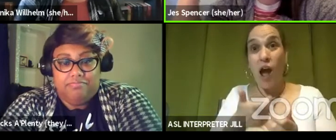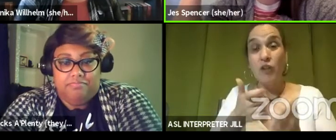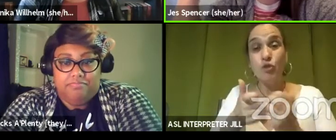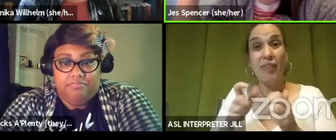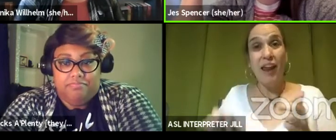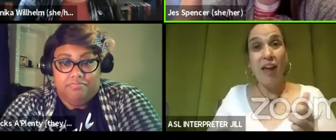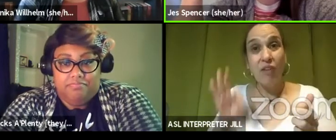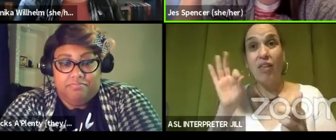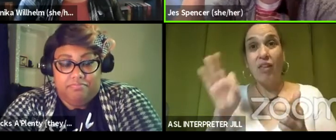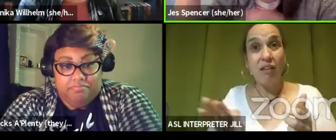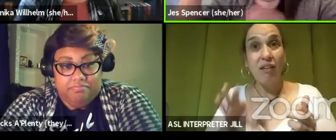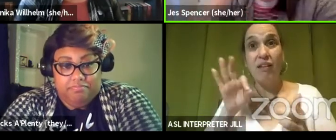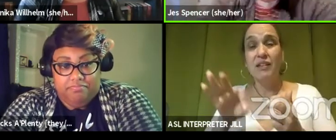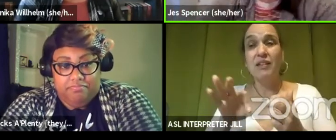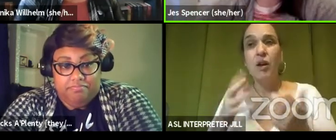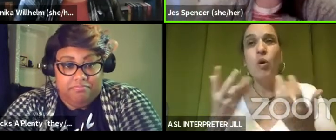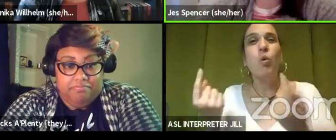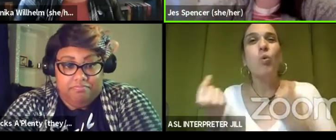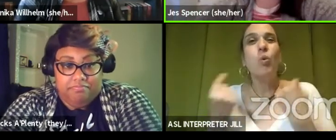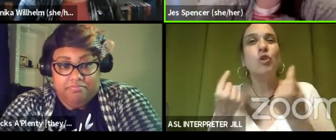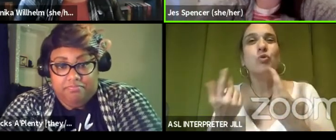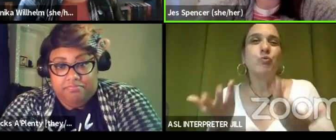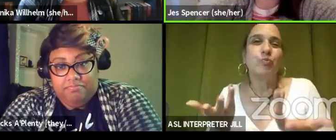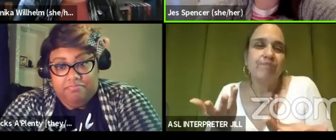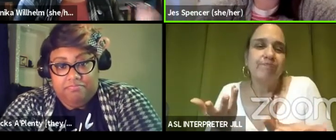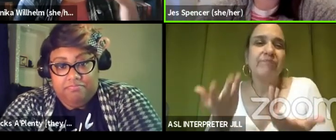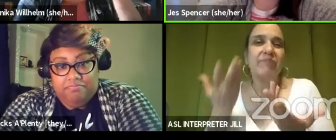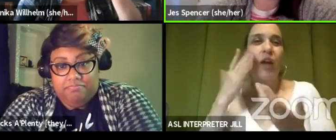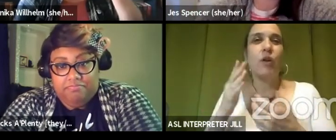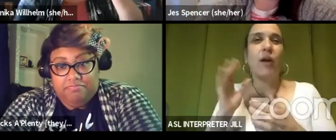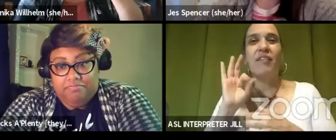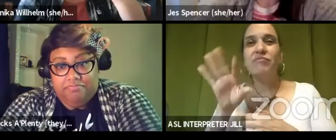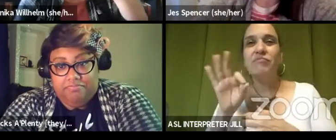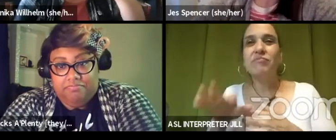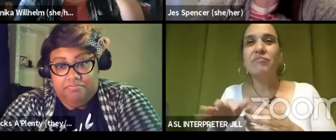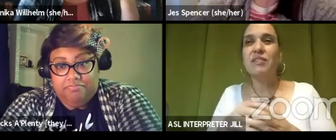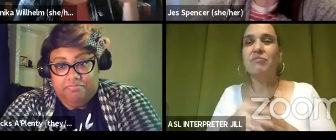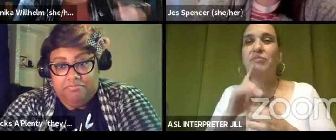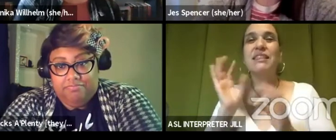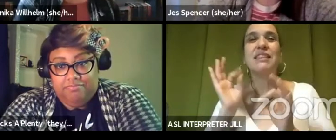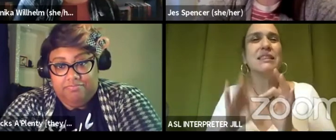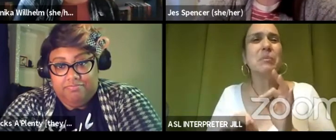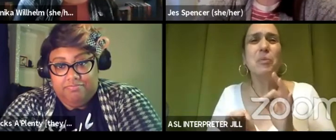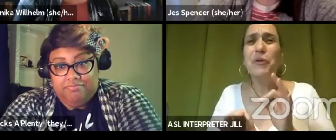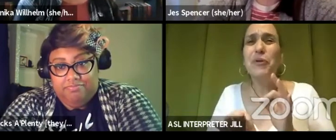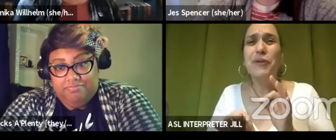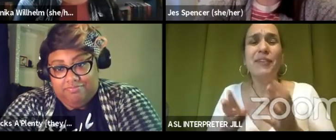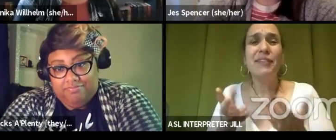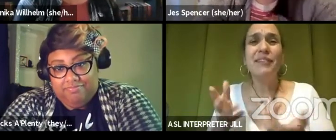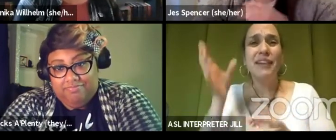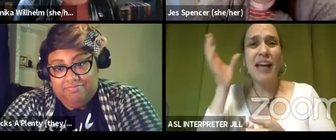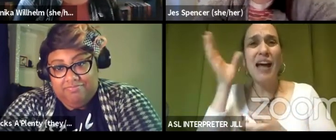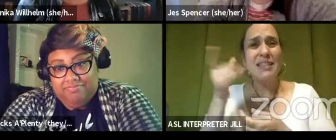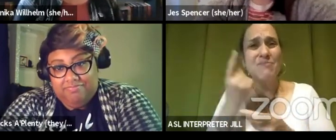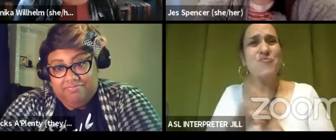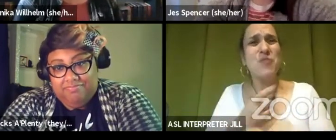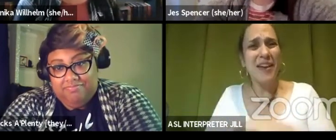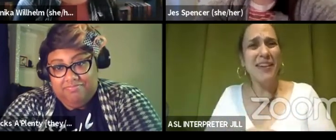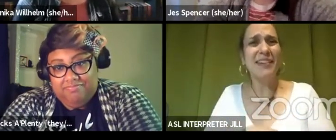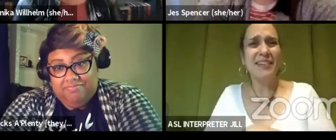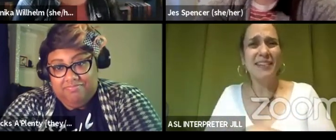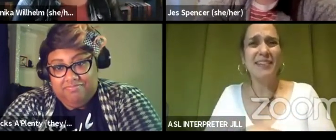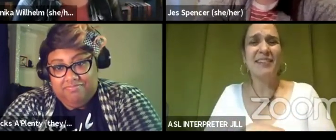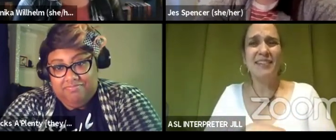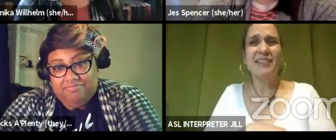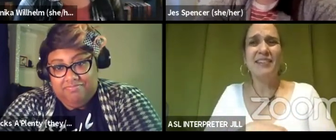those things that you can do? I don't know. I have a whole running list. That's so, but Jess, that's so simple. And I think that, you know, I think people,